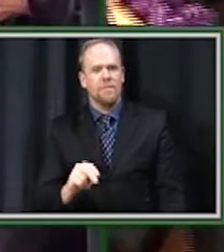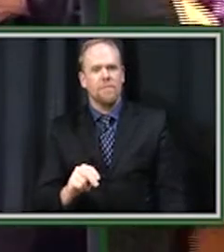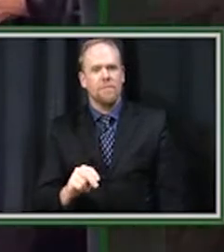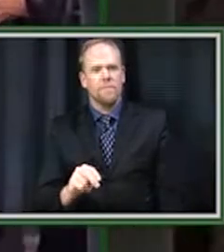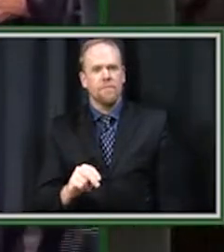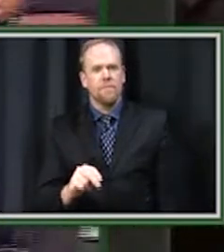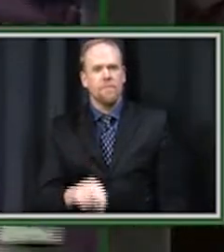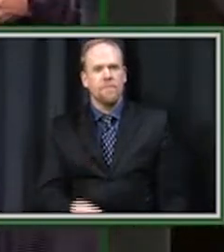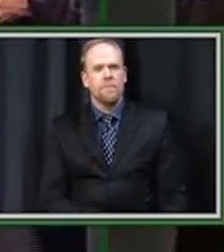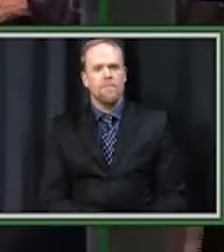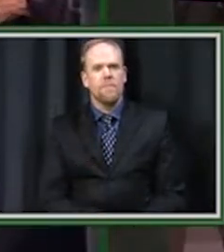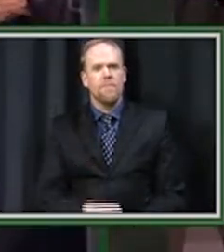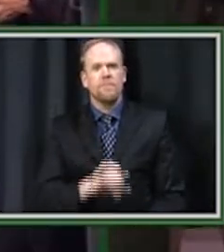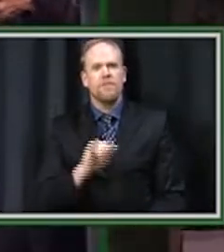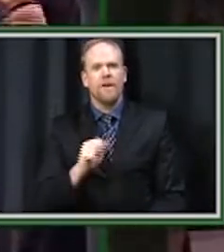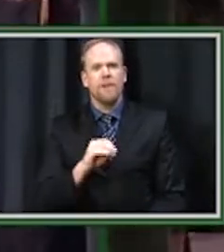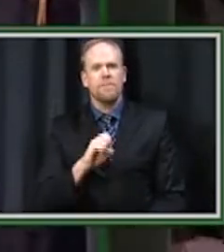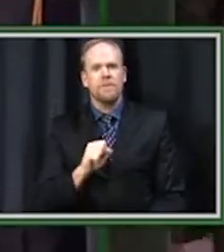James Mello.